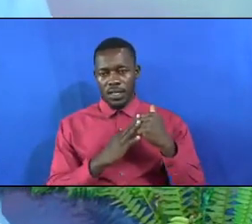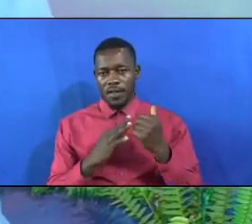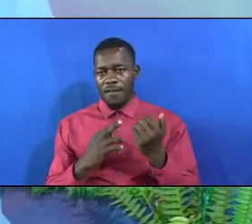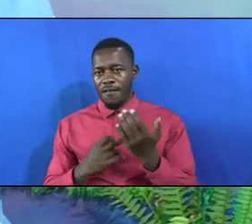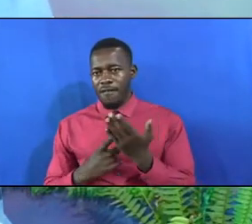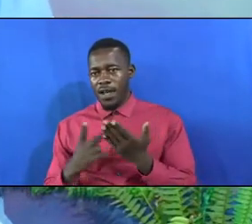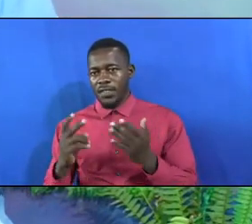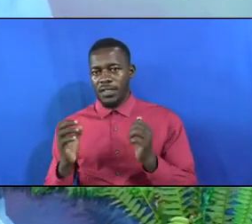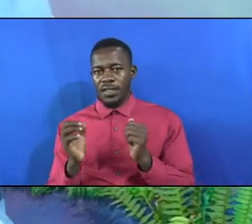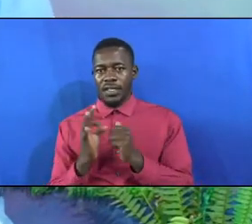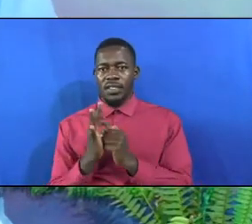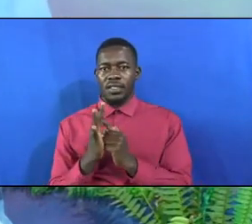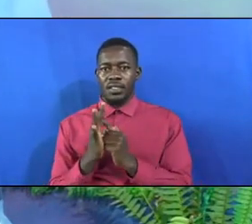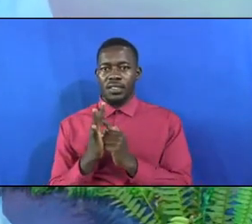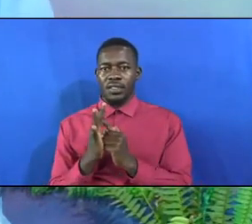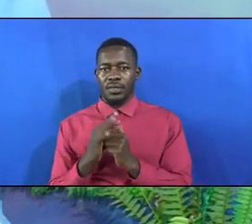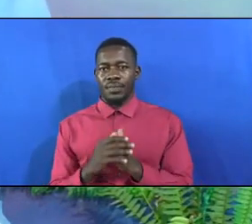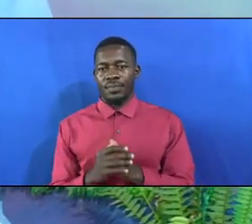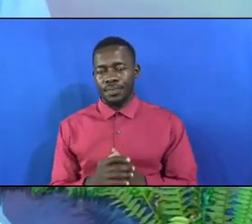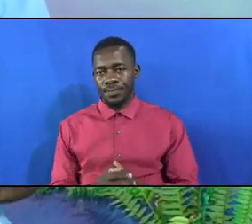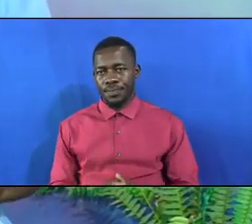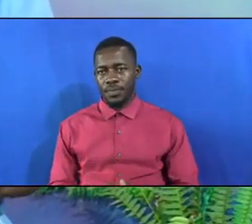and verse 13.